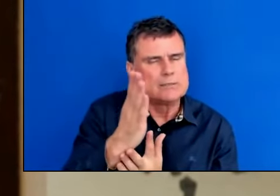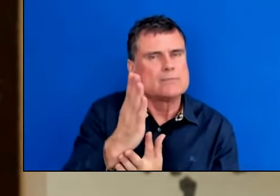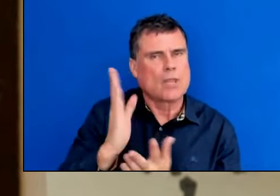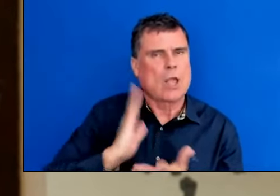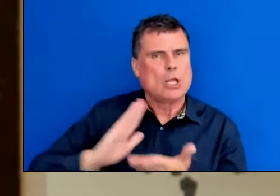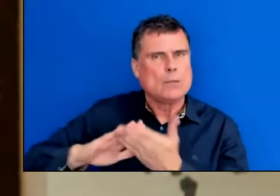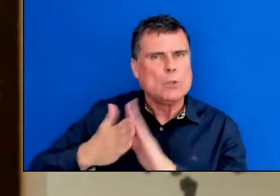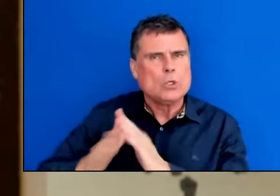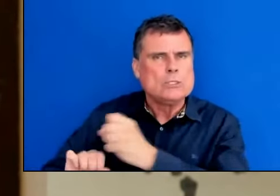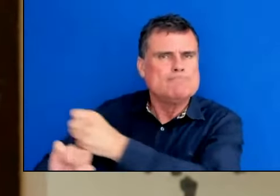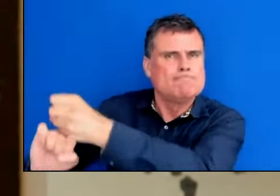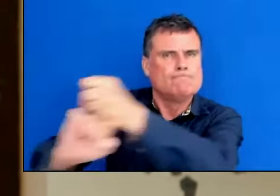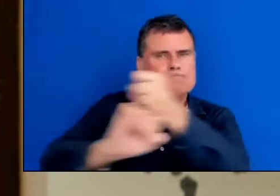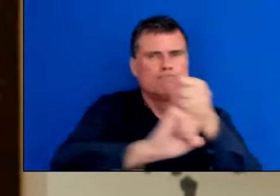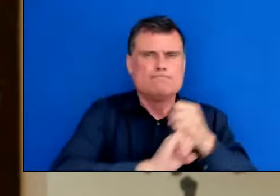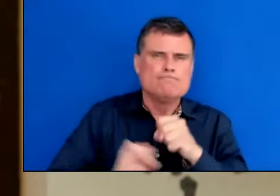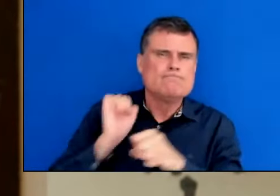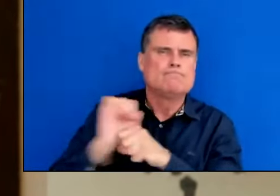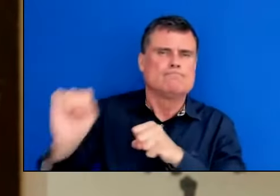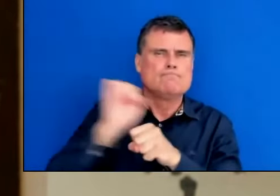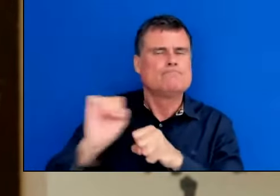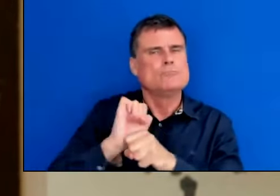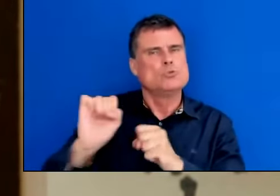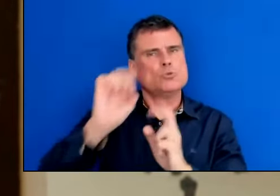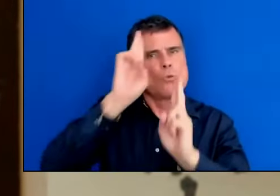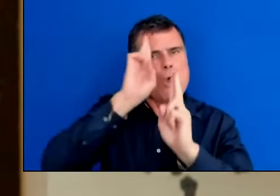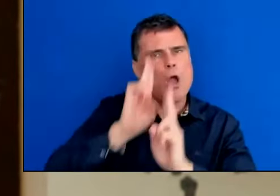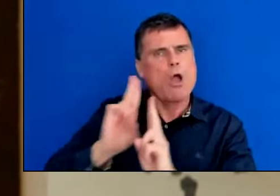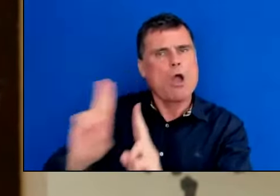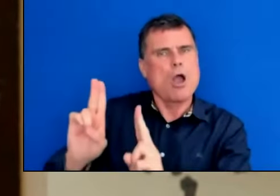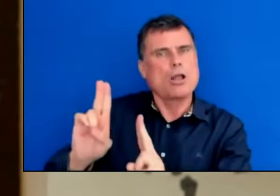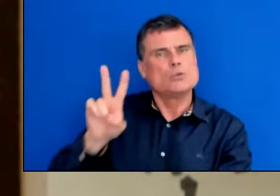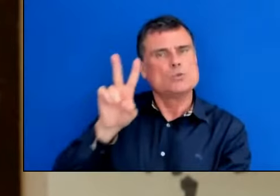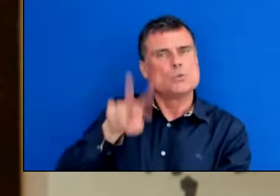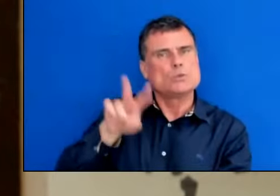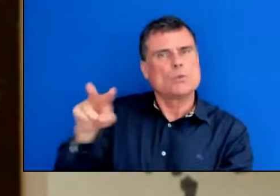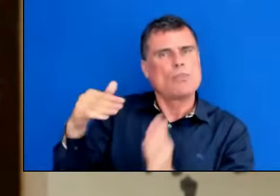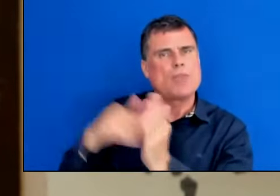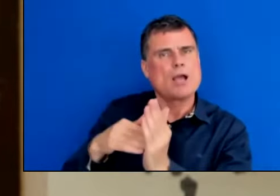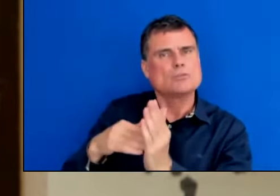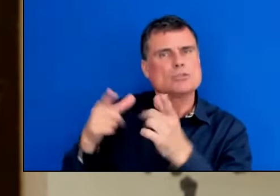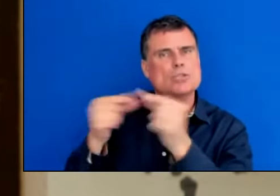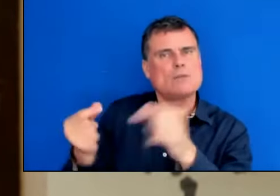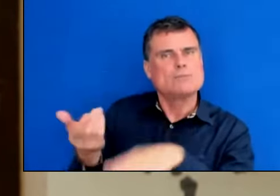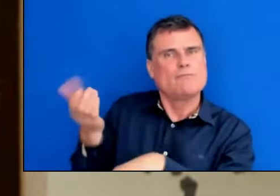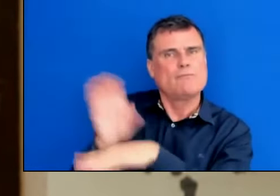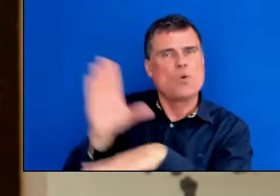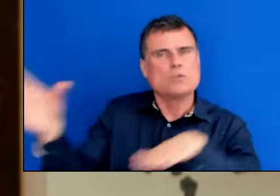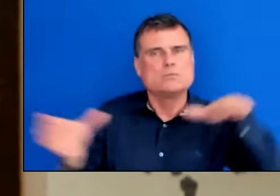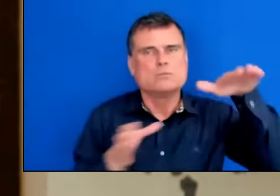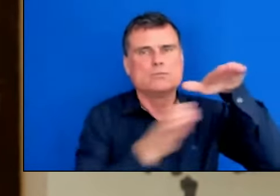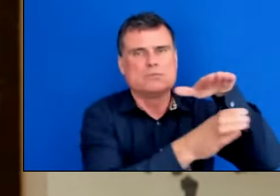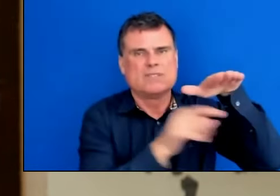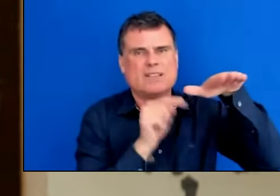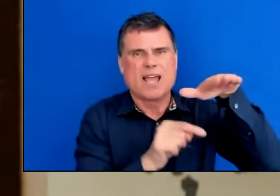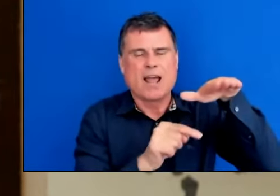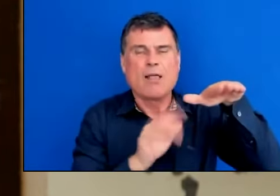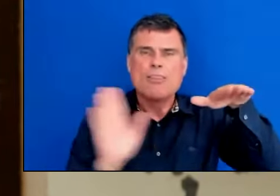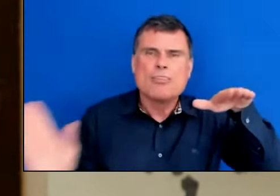community who worked so hard to honor the 22,000 brave souls by making this day